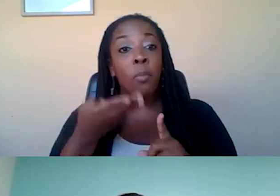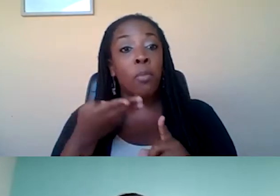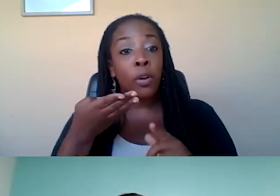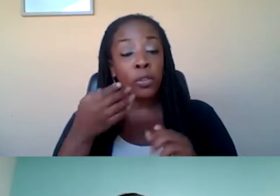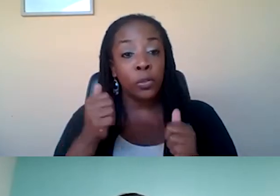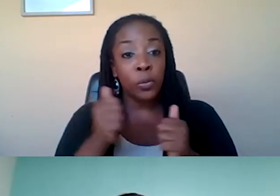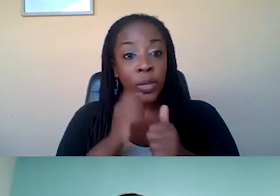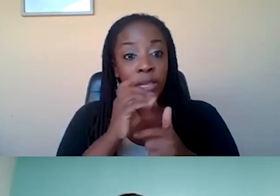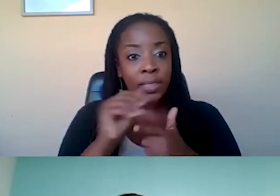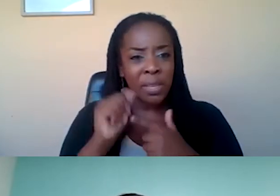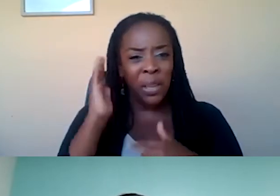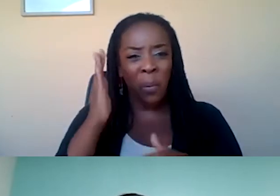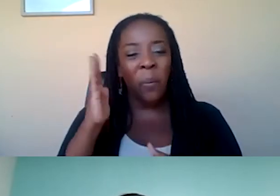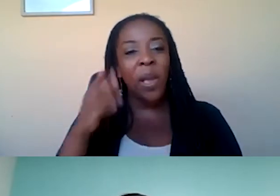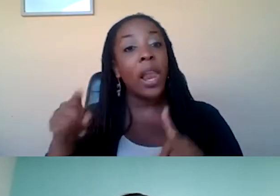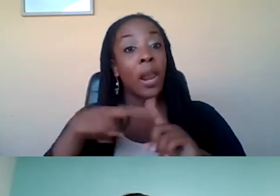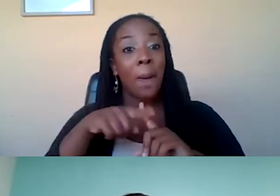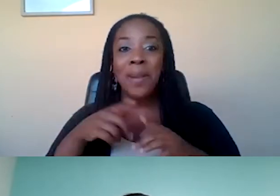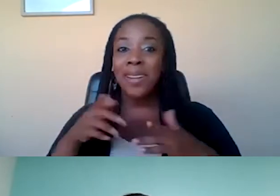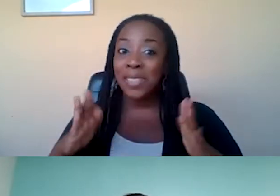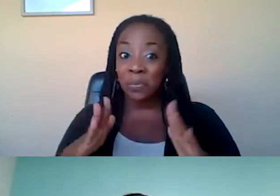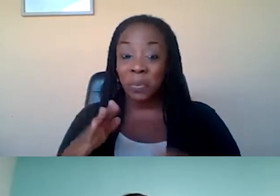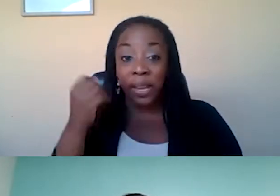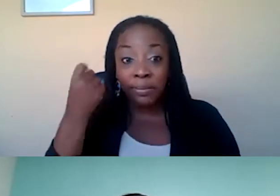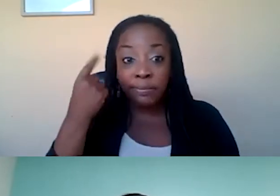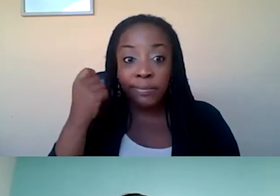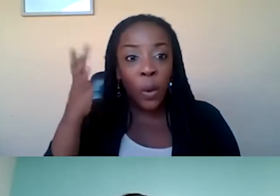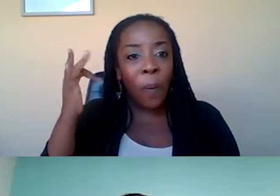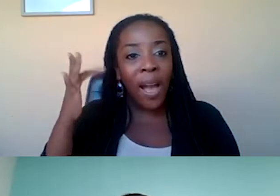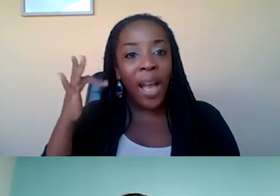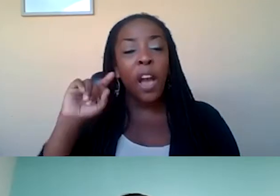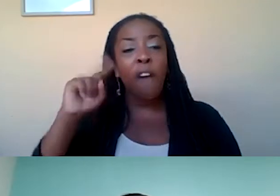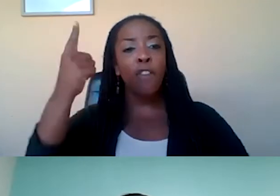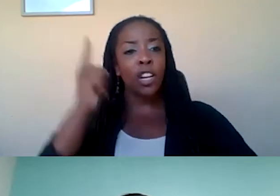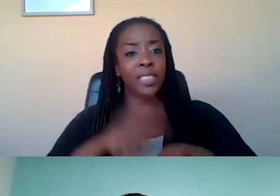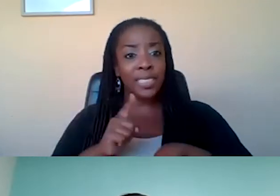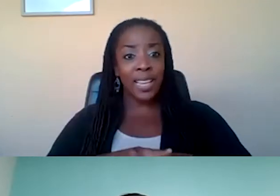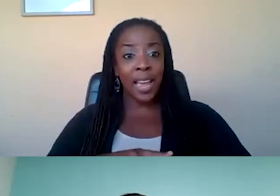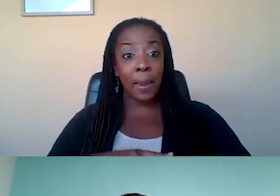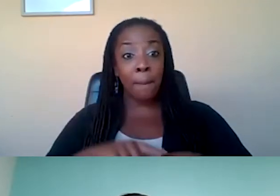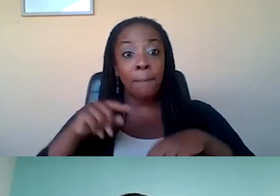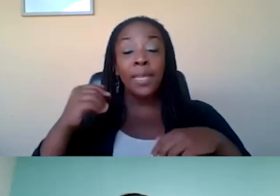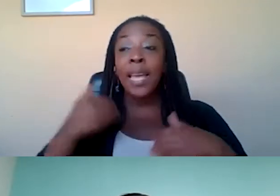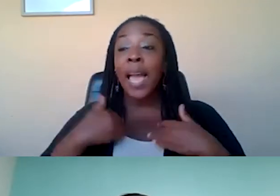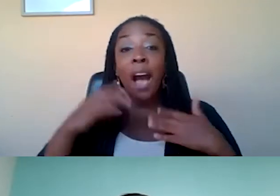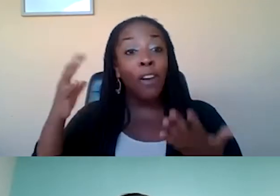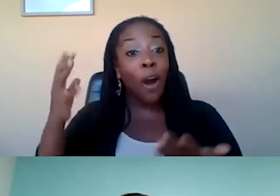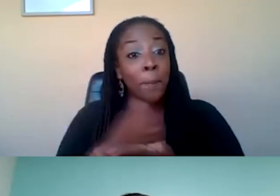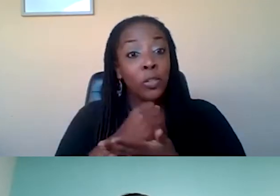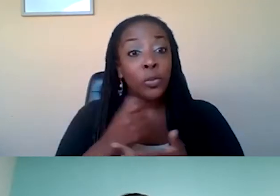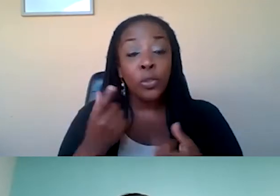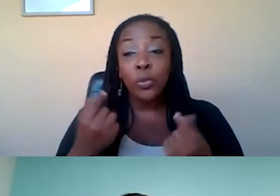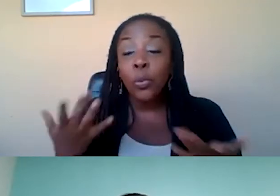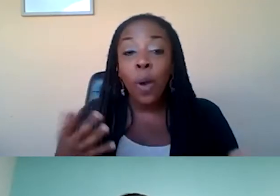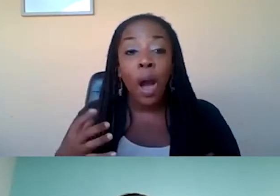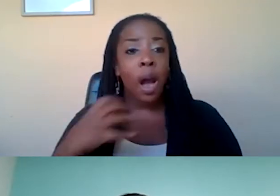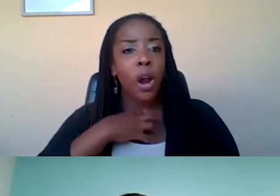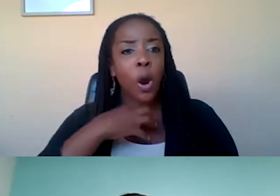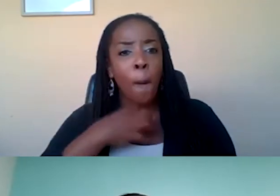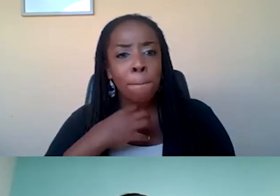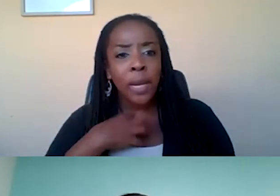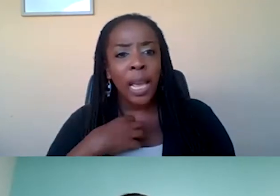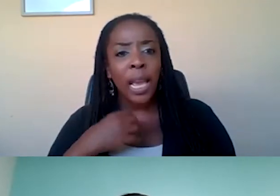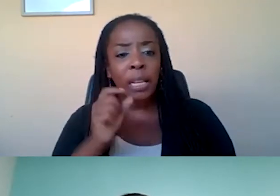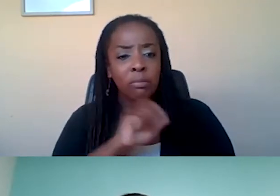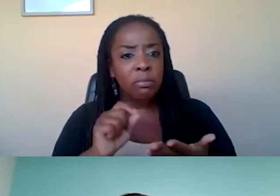first time, they can have the opportunity to complain, to make a complaint regarding